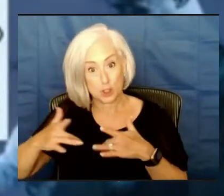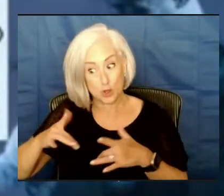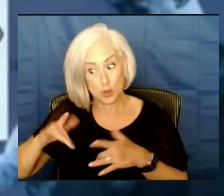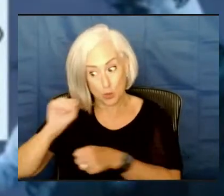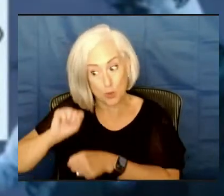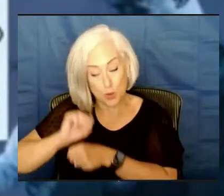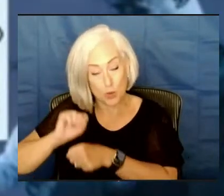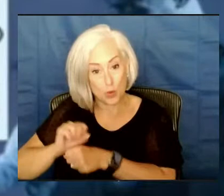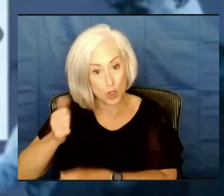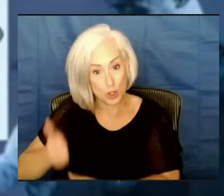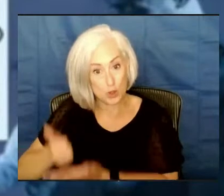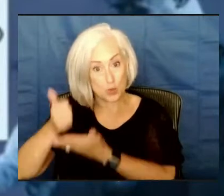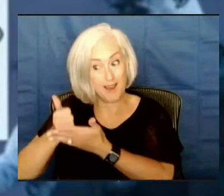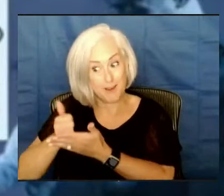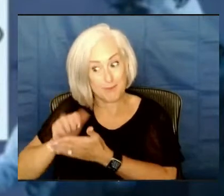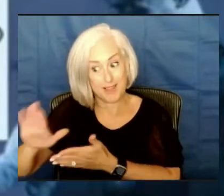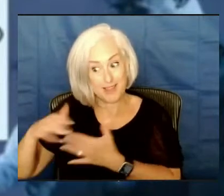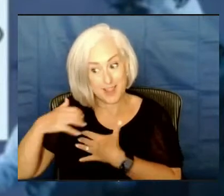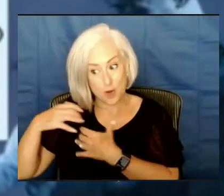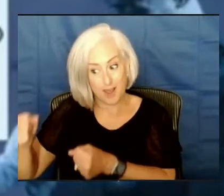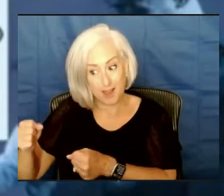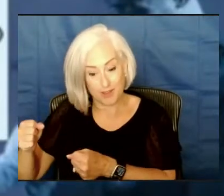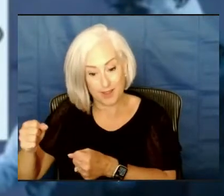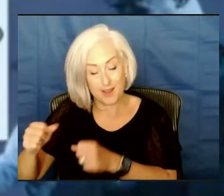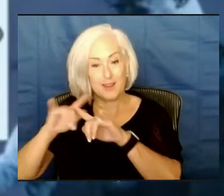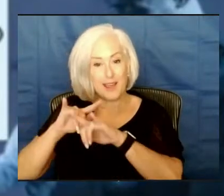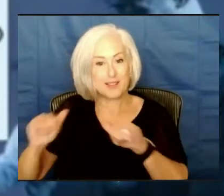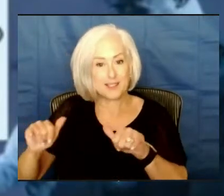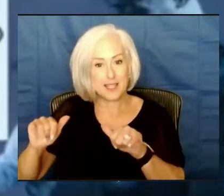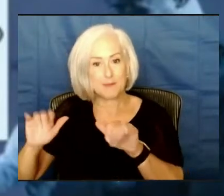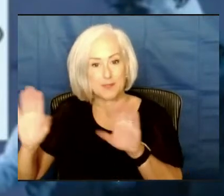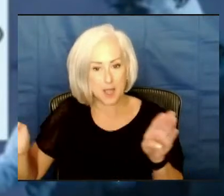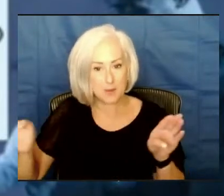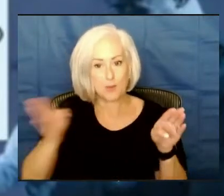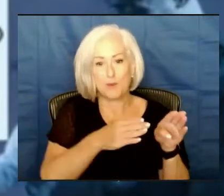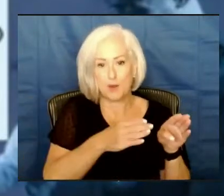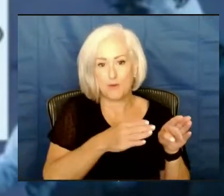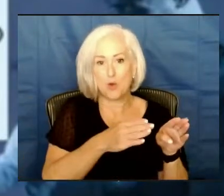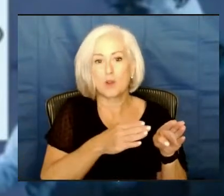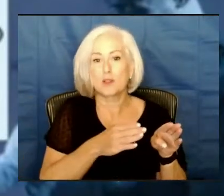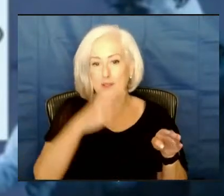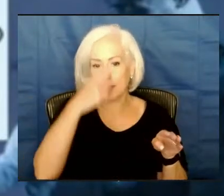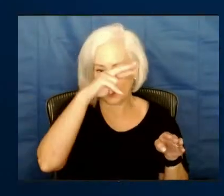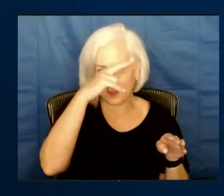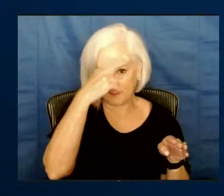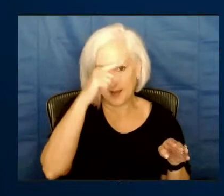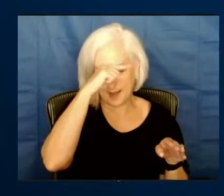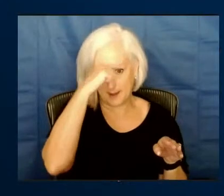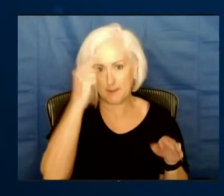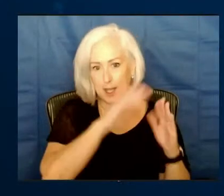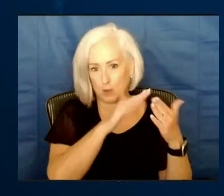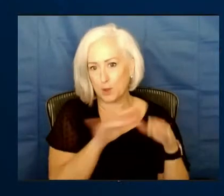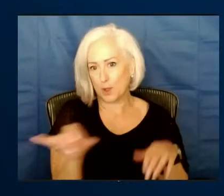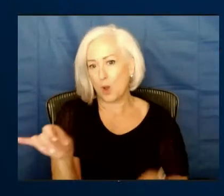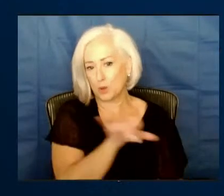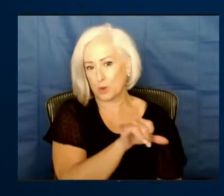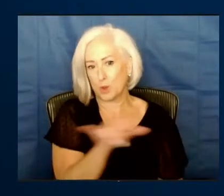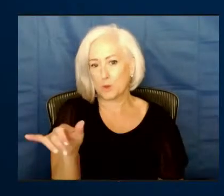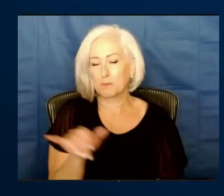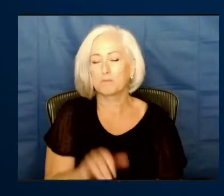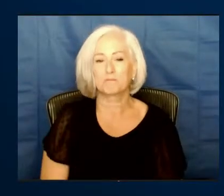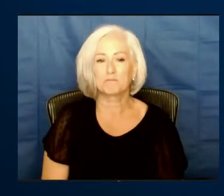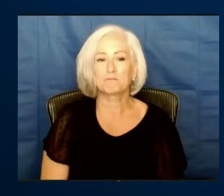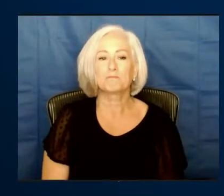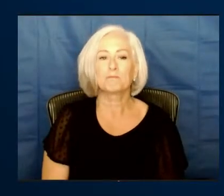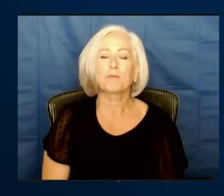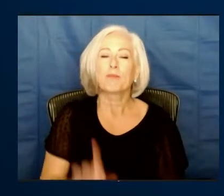improve their health, but we need to also make sure that that focus is in our Black and Hispanic communities. Yeah, I think that's really important. There are